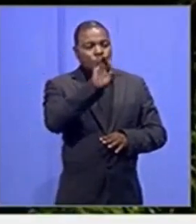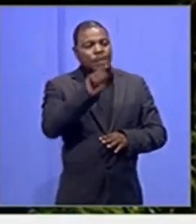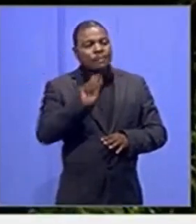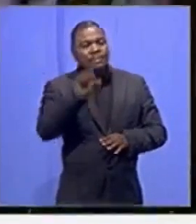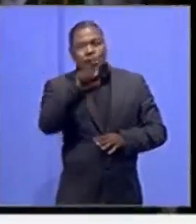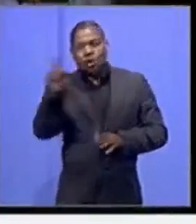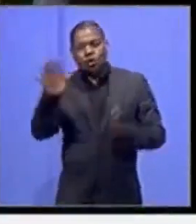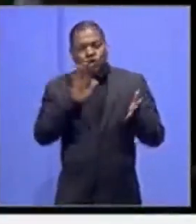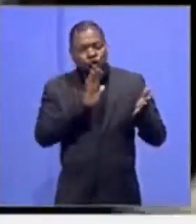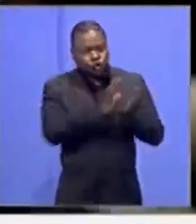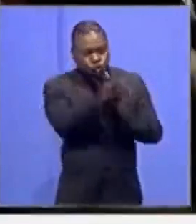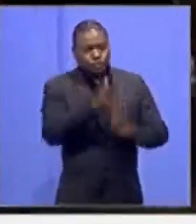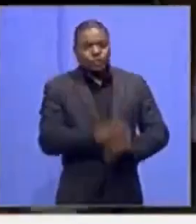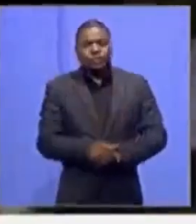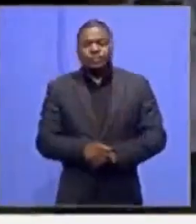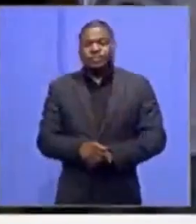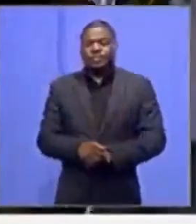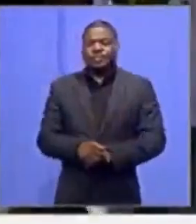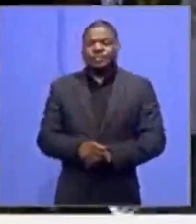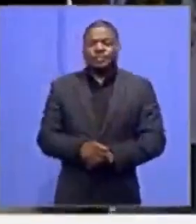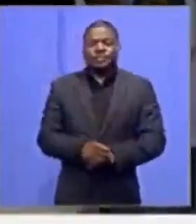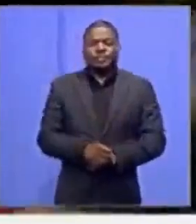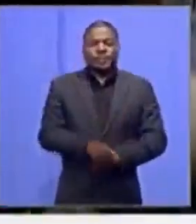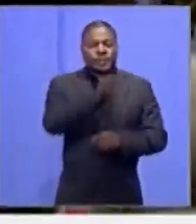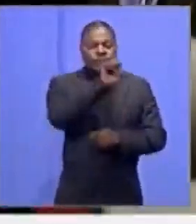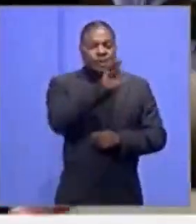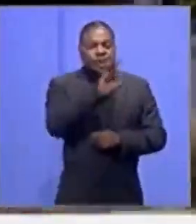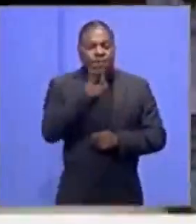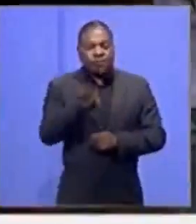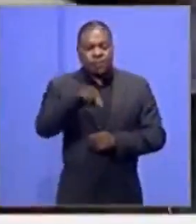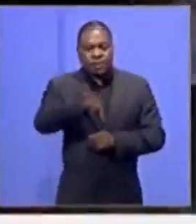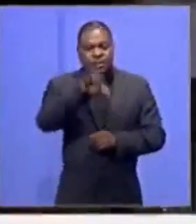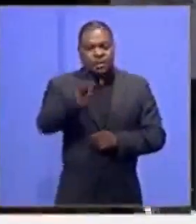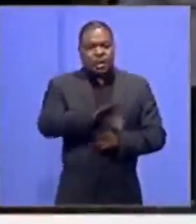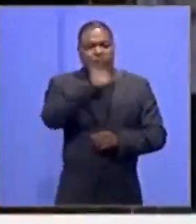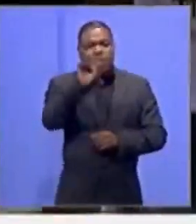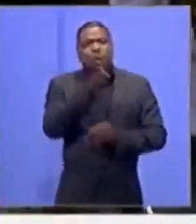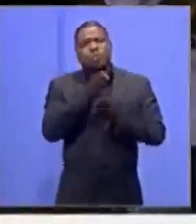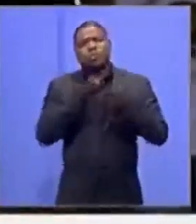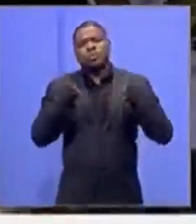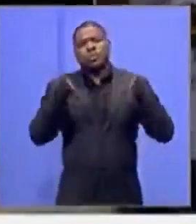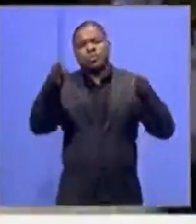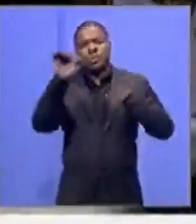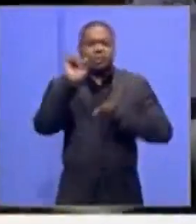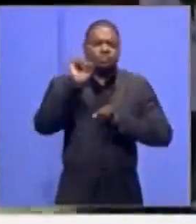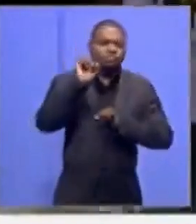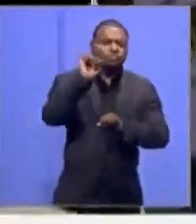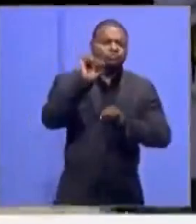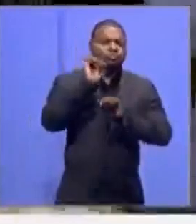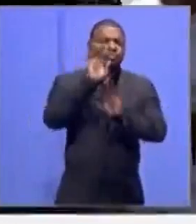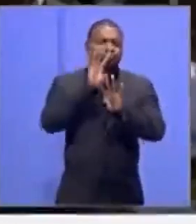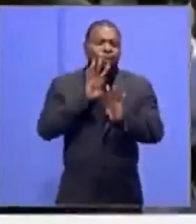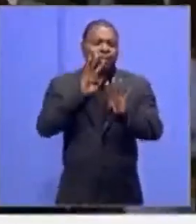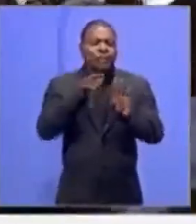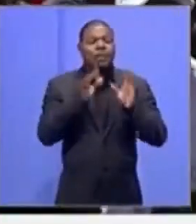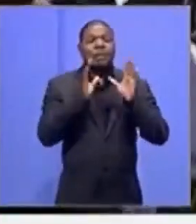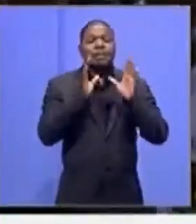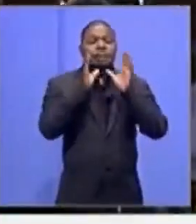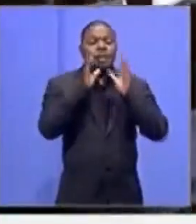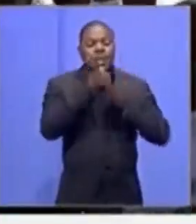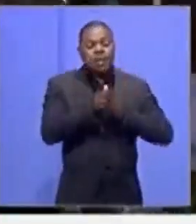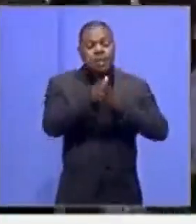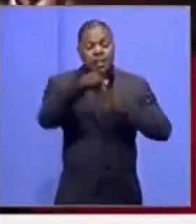enterprises. Ge EFF e be e swere ditšhupetšo go ralala le naga le Malema a etile pele bathekgi ba mokgatlo ka